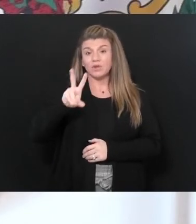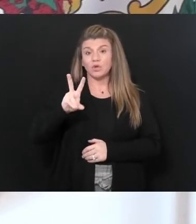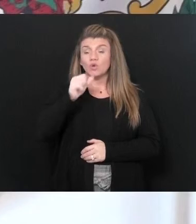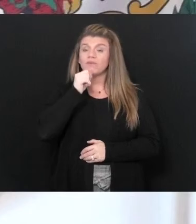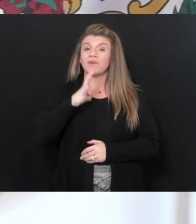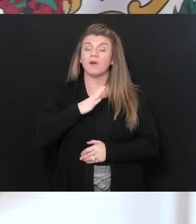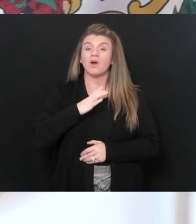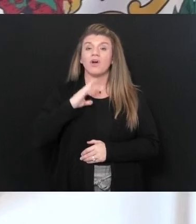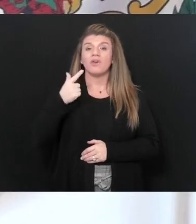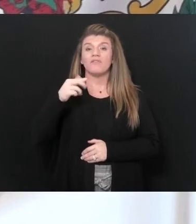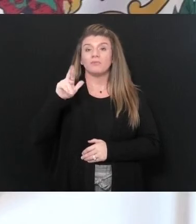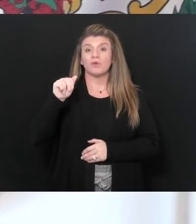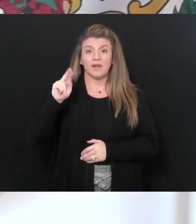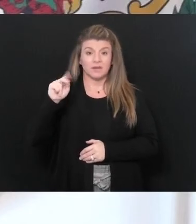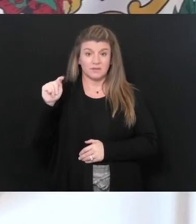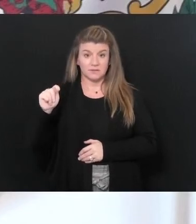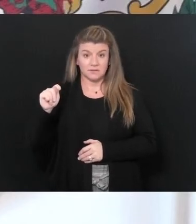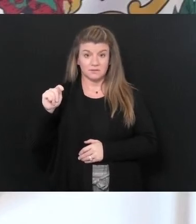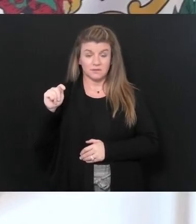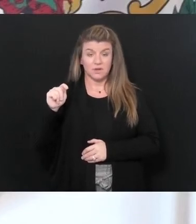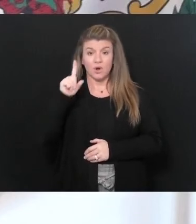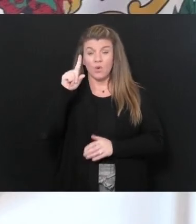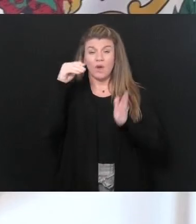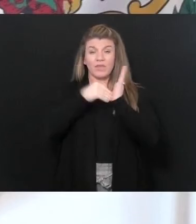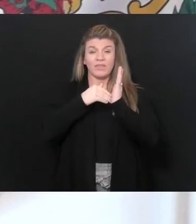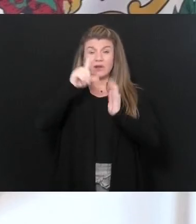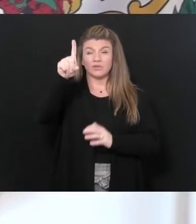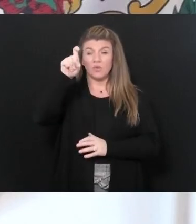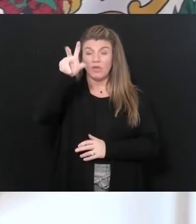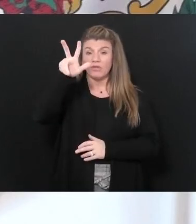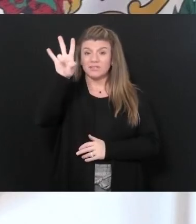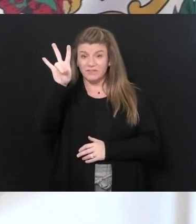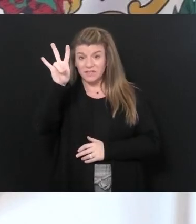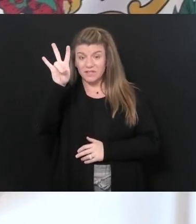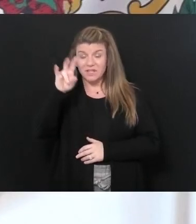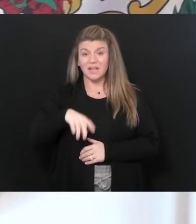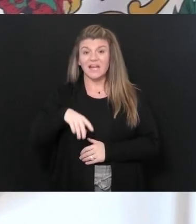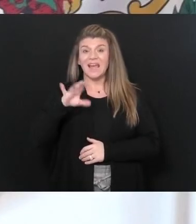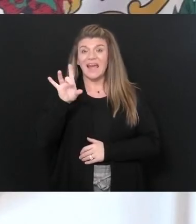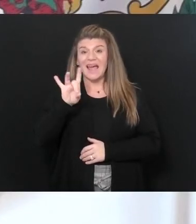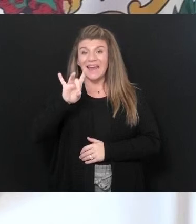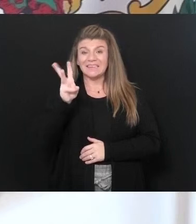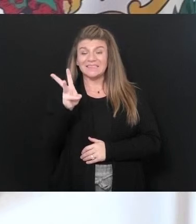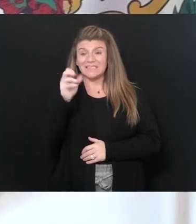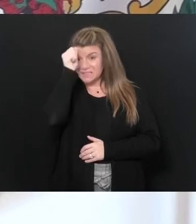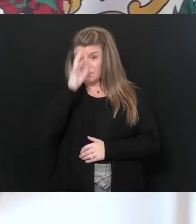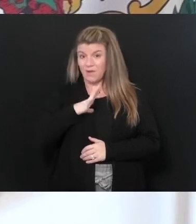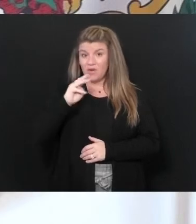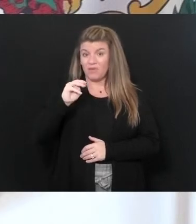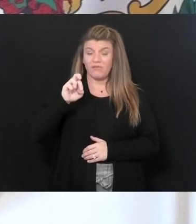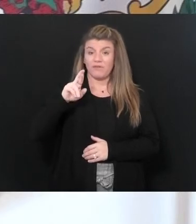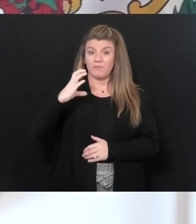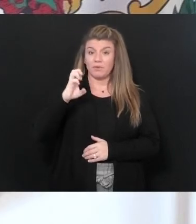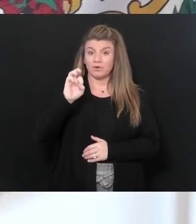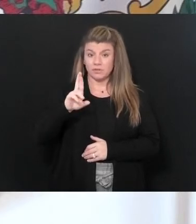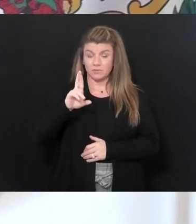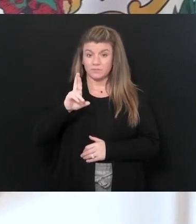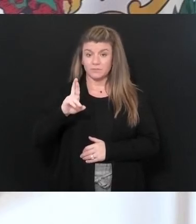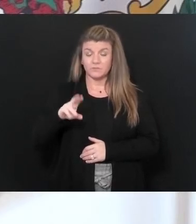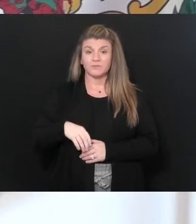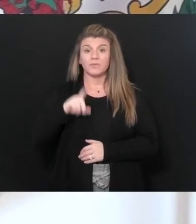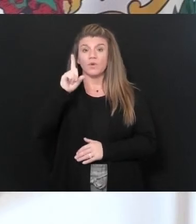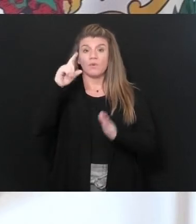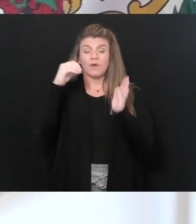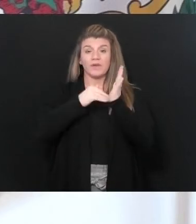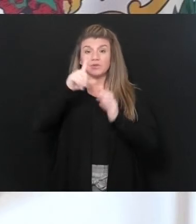52-year-old female from Grant County. Our 1137th death, an 86-year-old male from Mercer County.